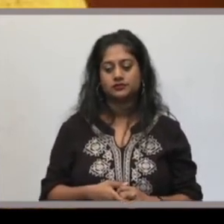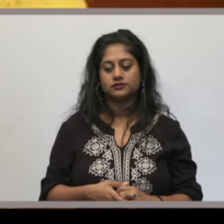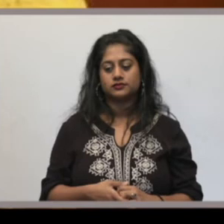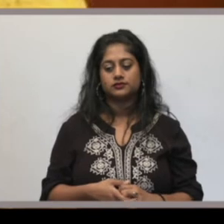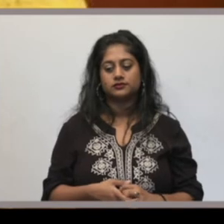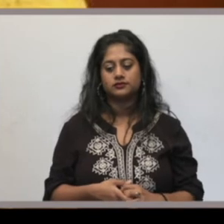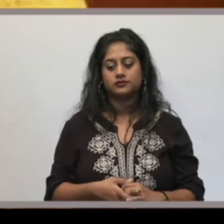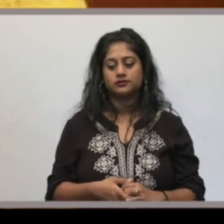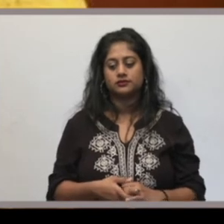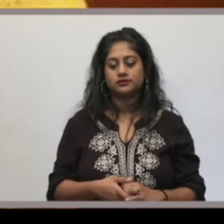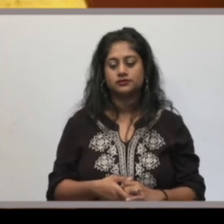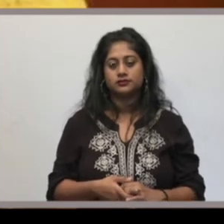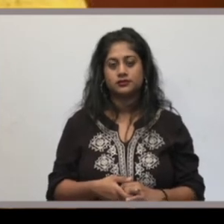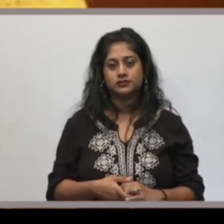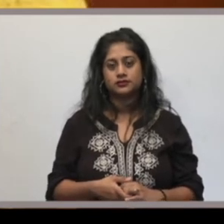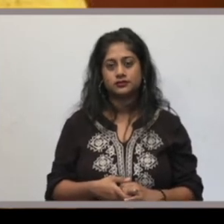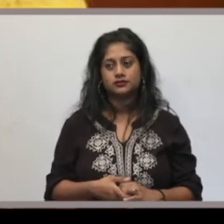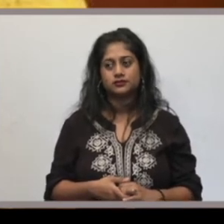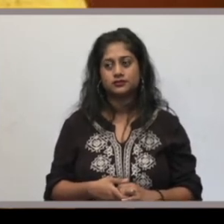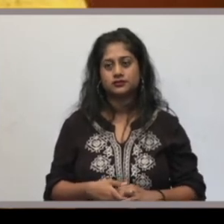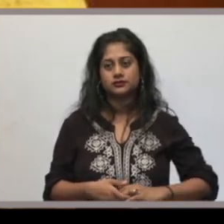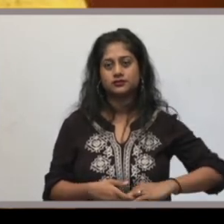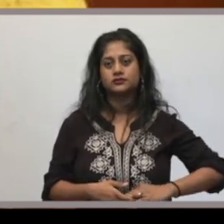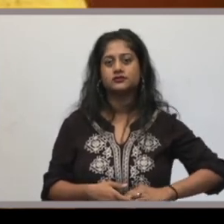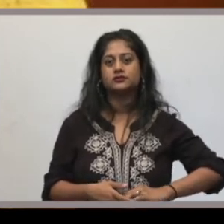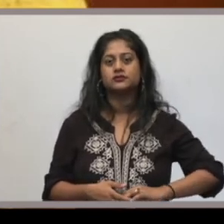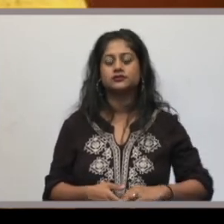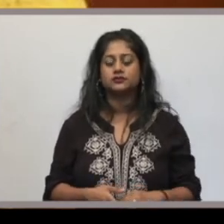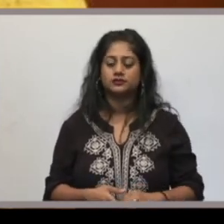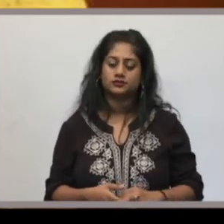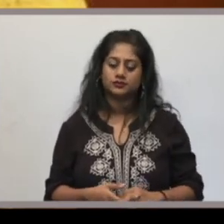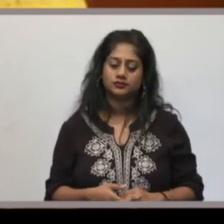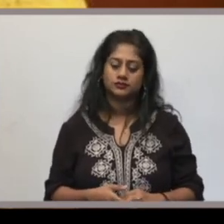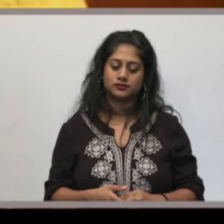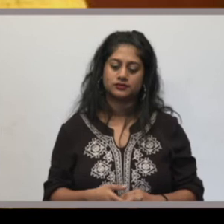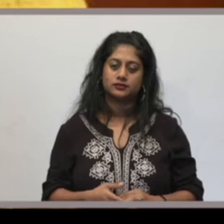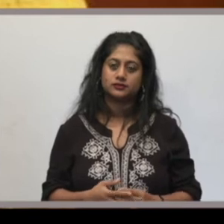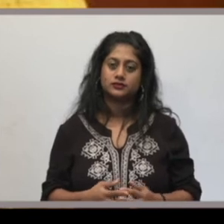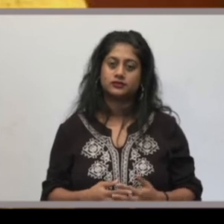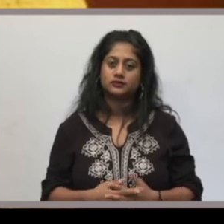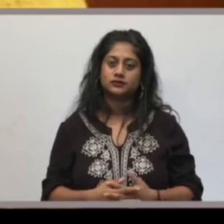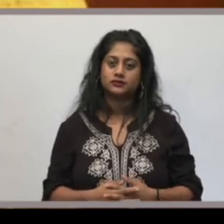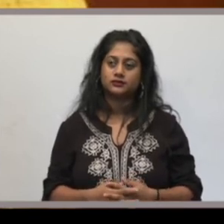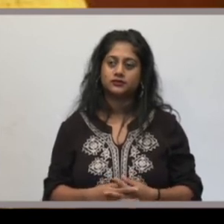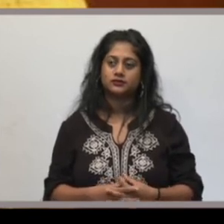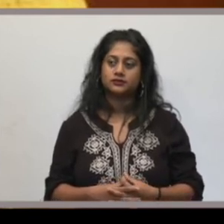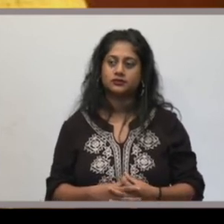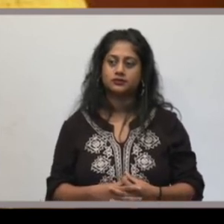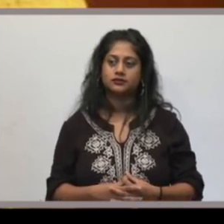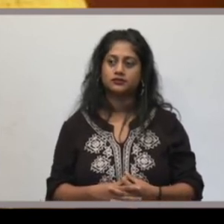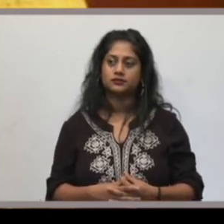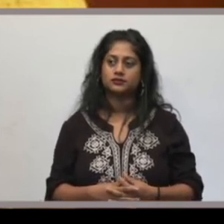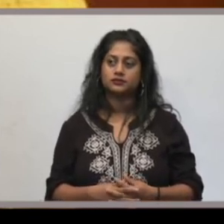more resentment, no more being victims. You know, I'm looking forward to that day. I'm not trying to scare you into